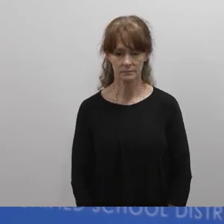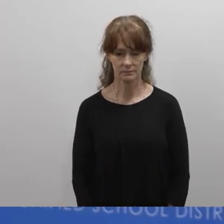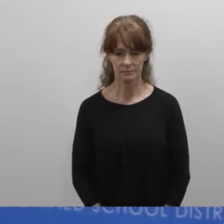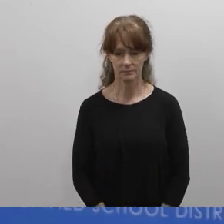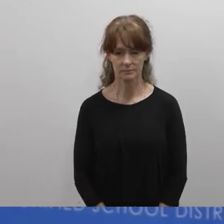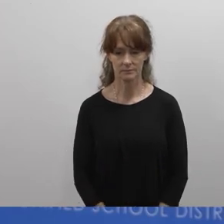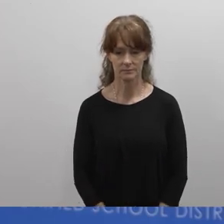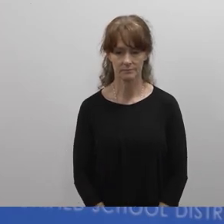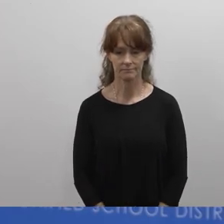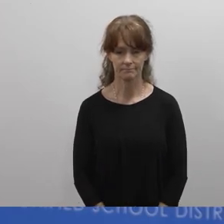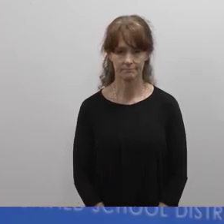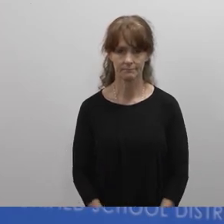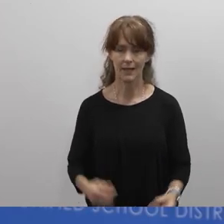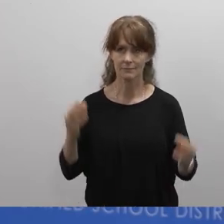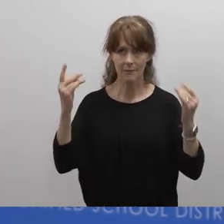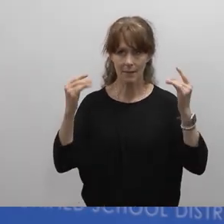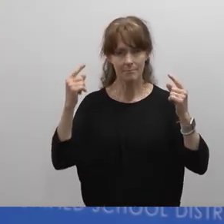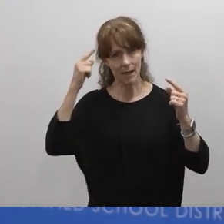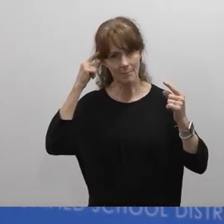that's what I'm thinking about.